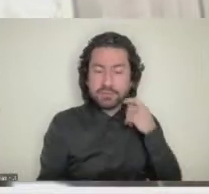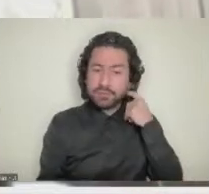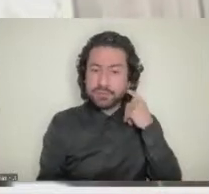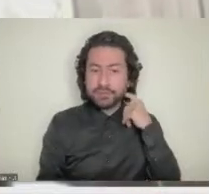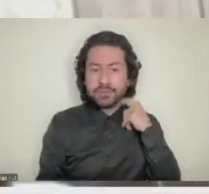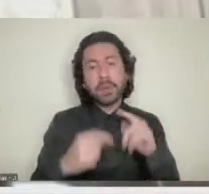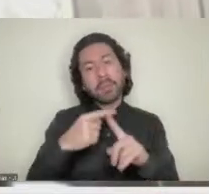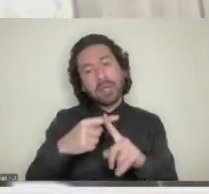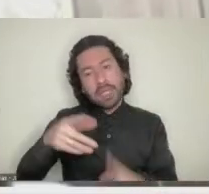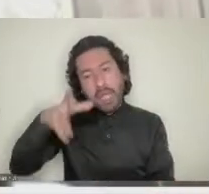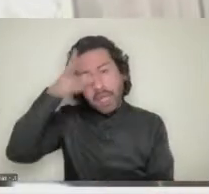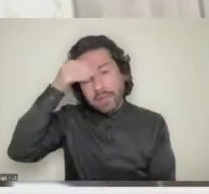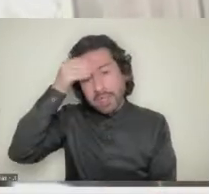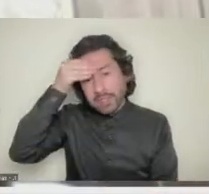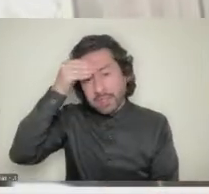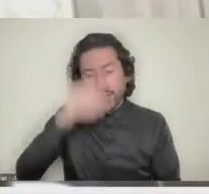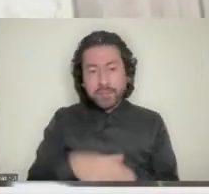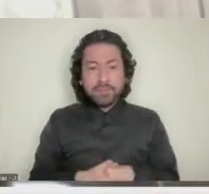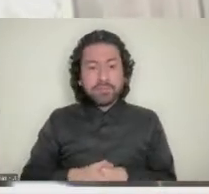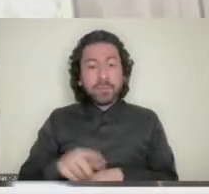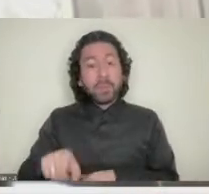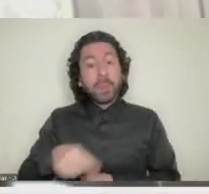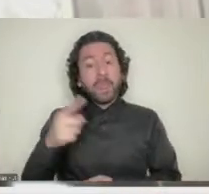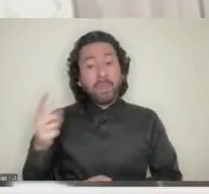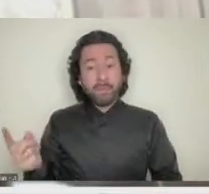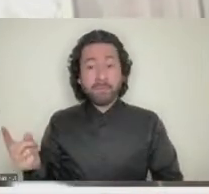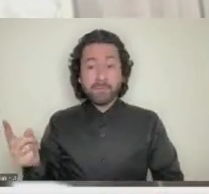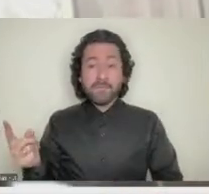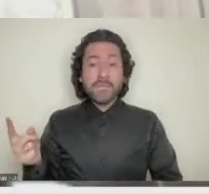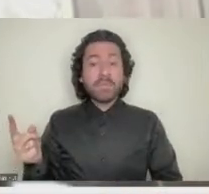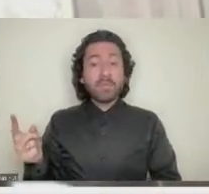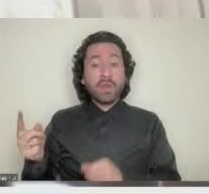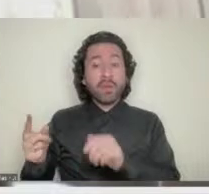permanence, and in the case of